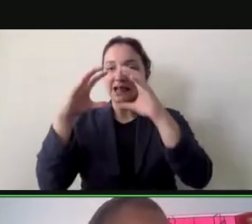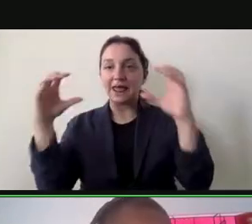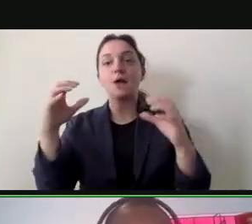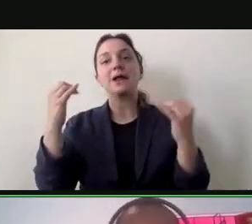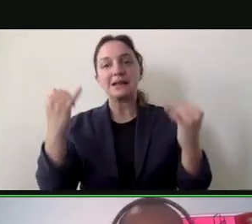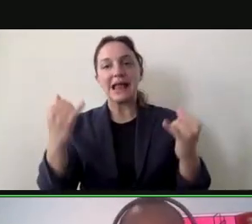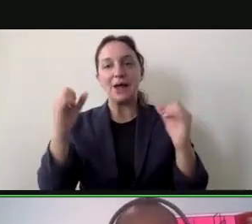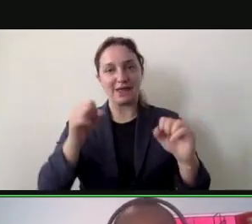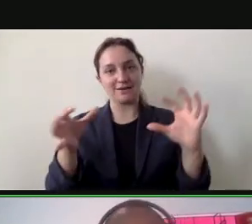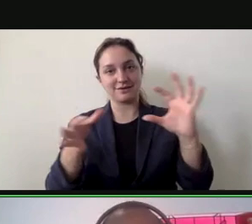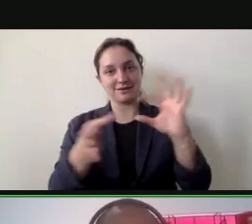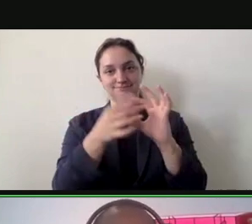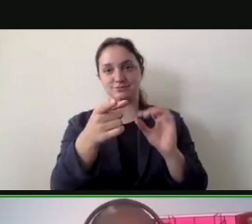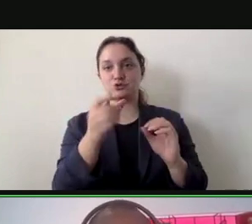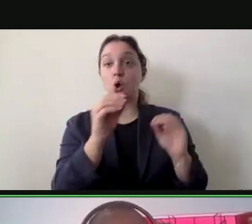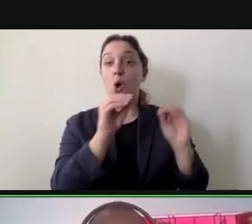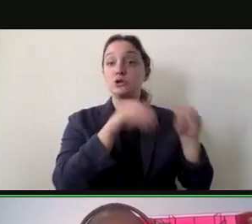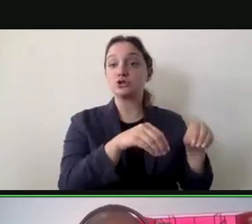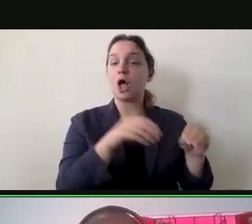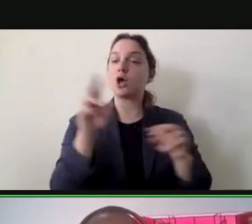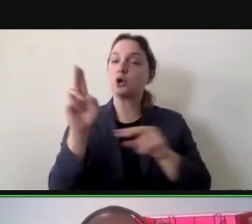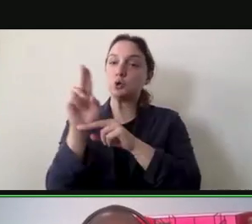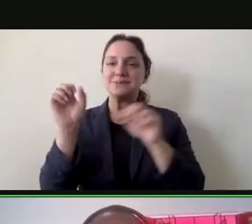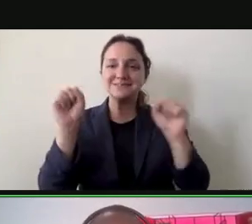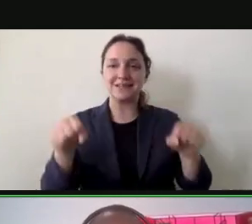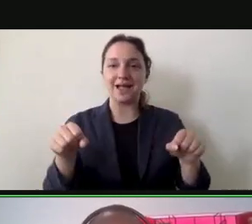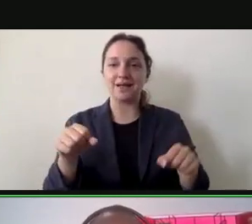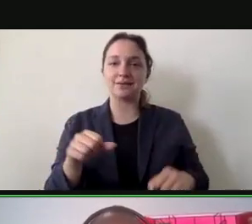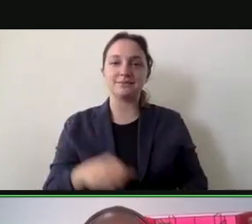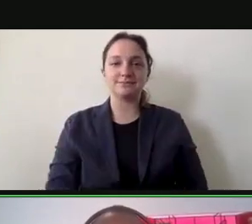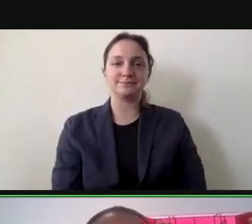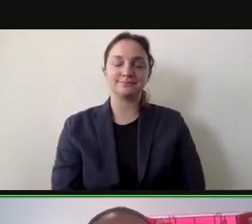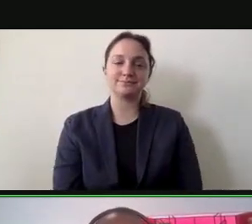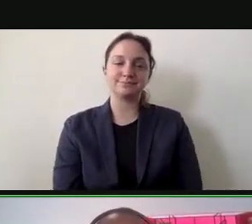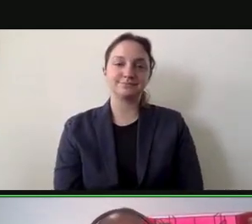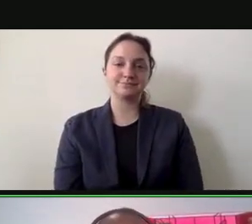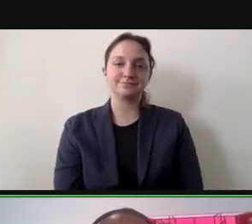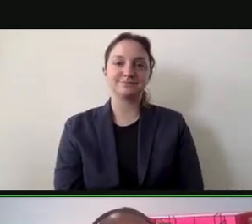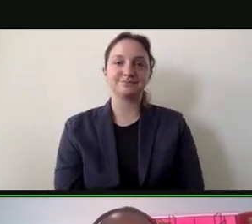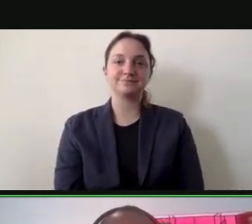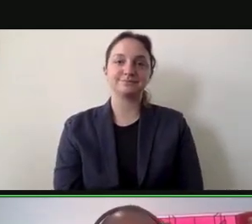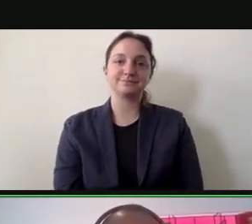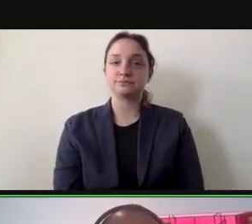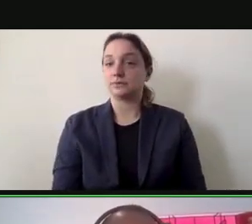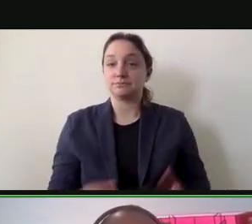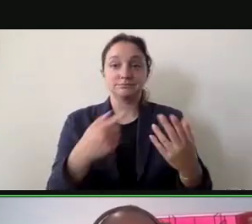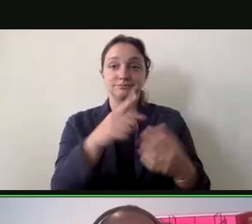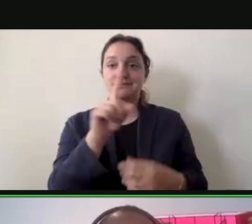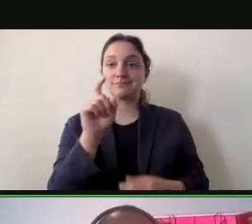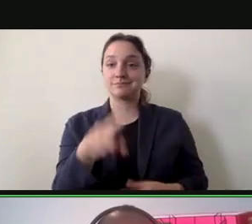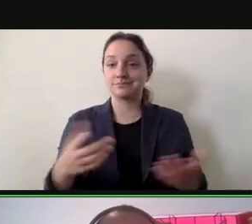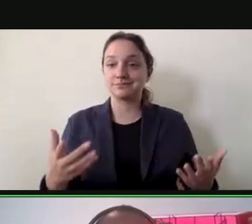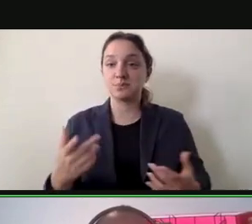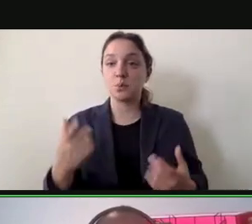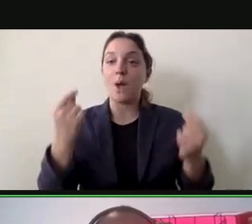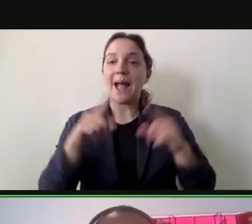to provide that connectivity. Next slide. So what happens when you employ 1,200